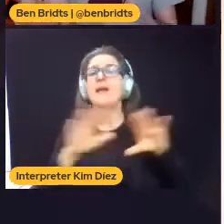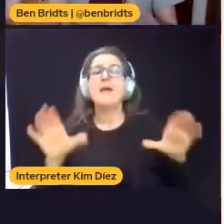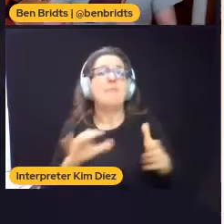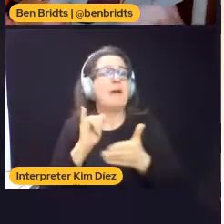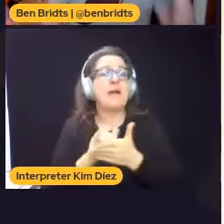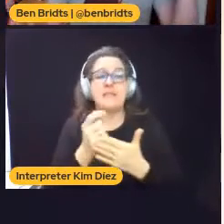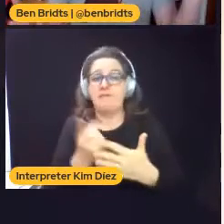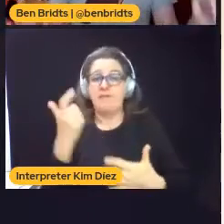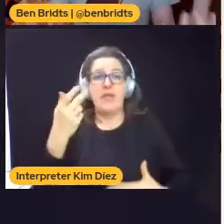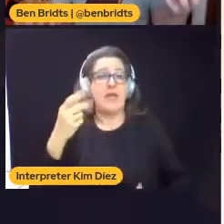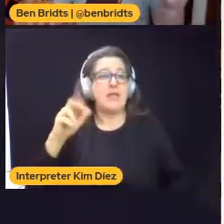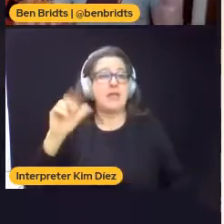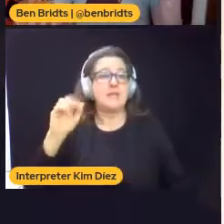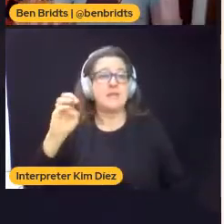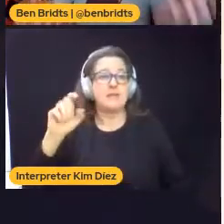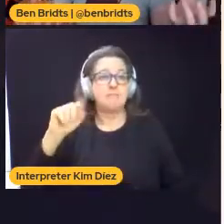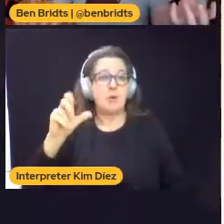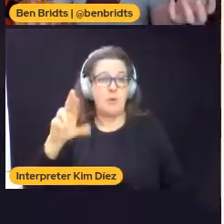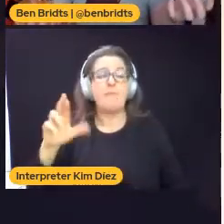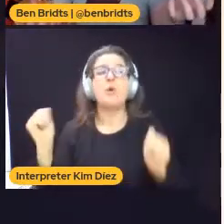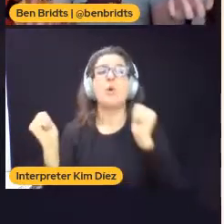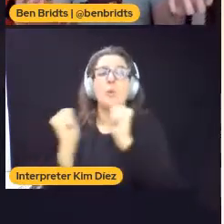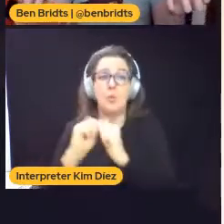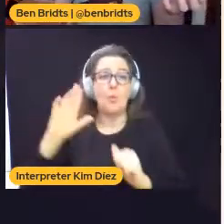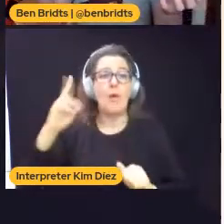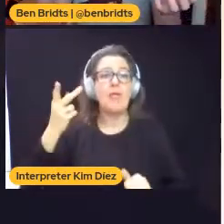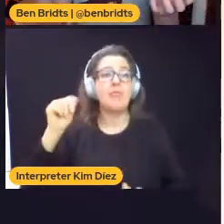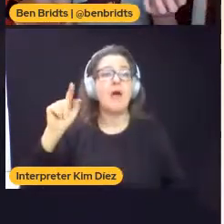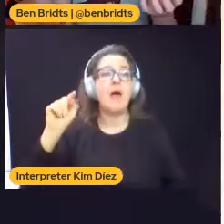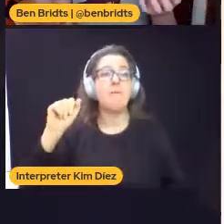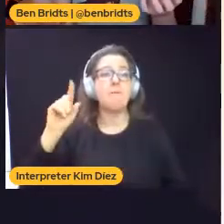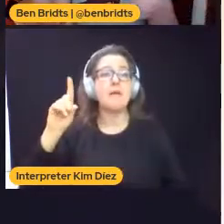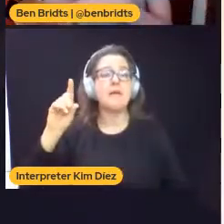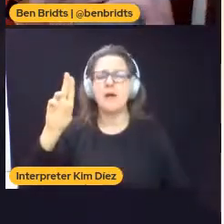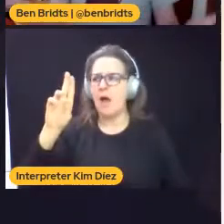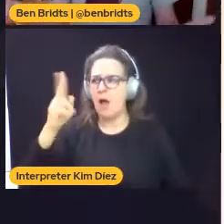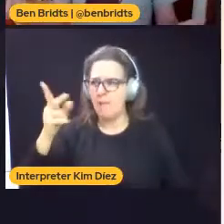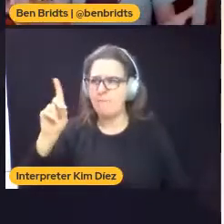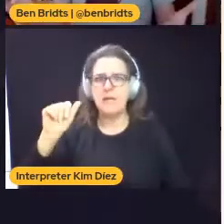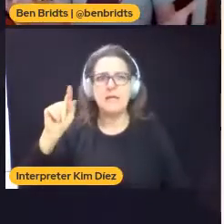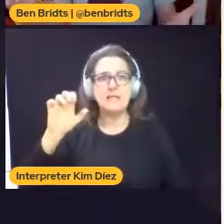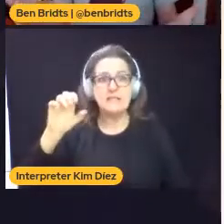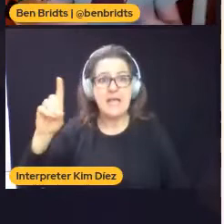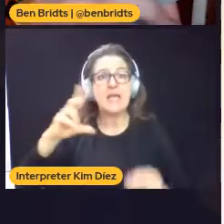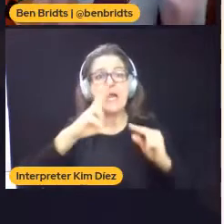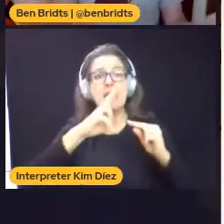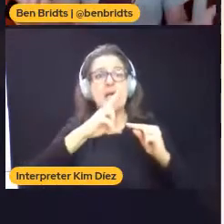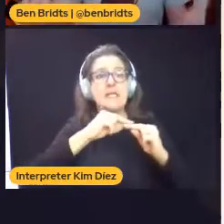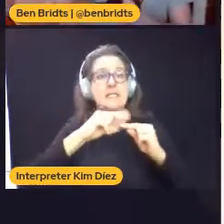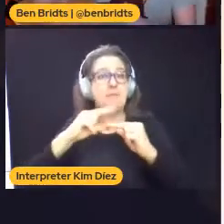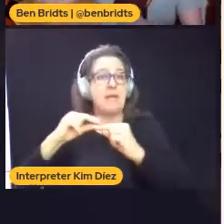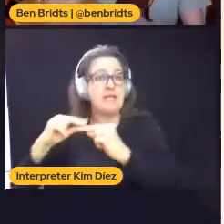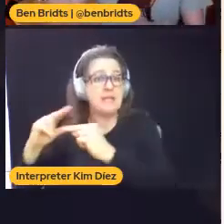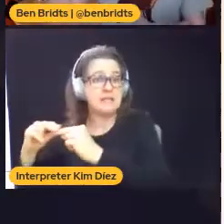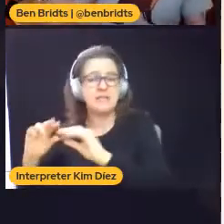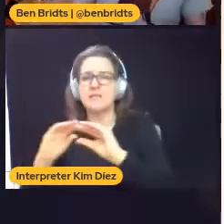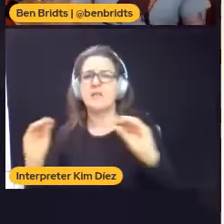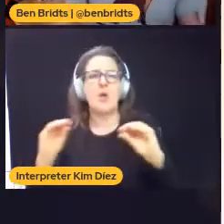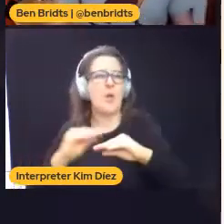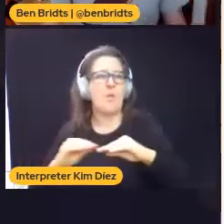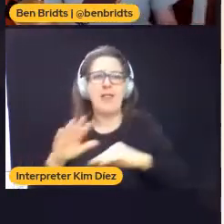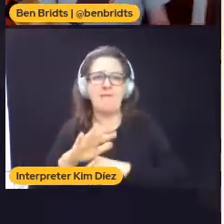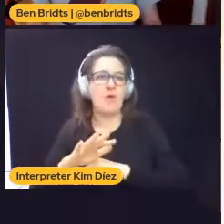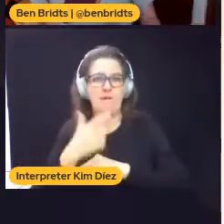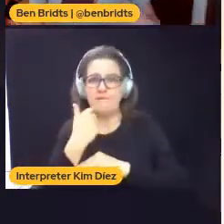parameter together with the updated dependencies, then that won't have any effect, because actually going to delete it